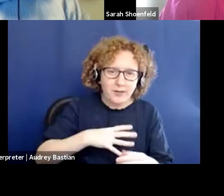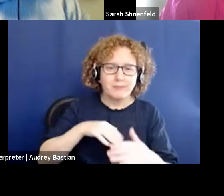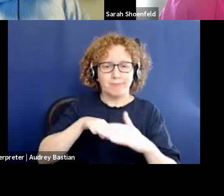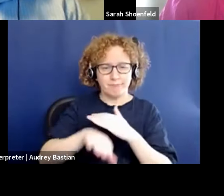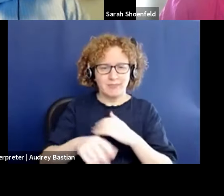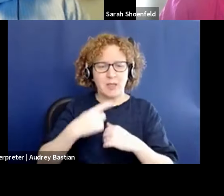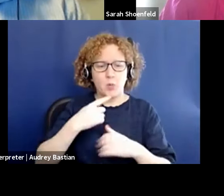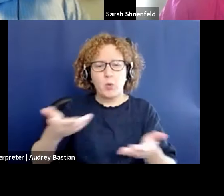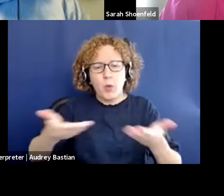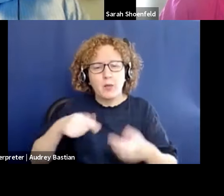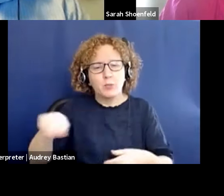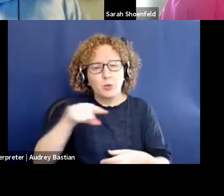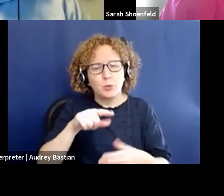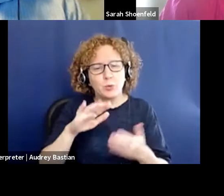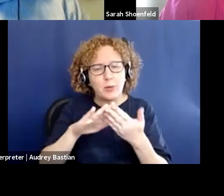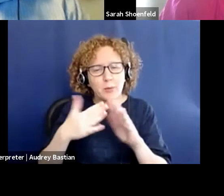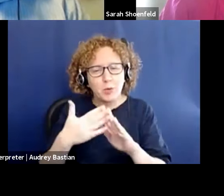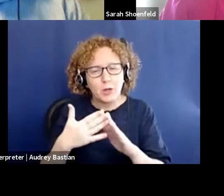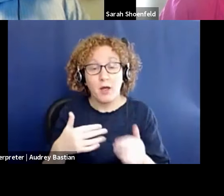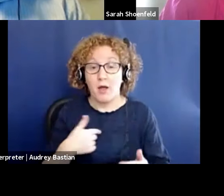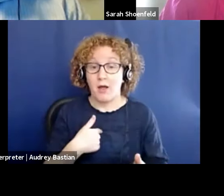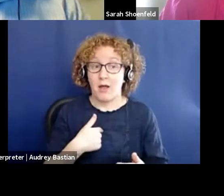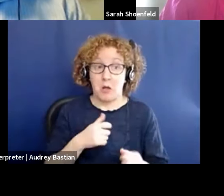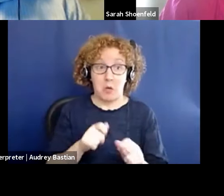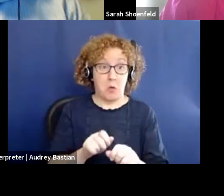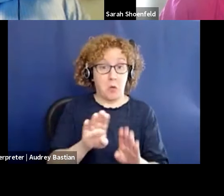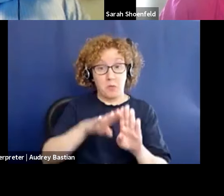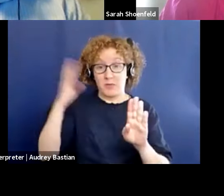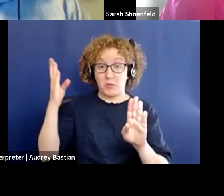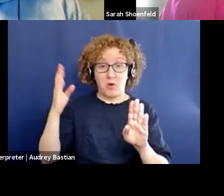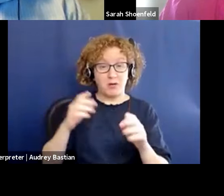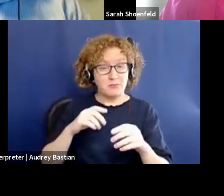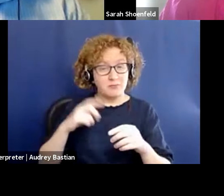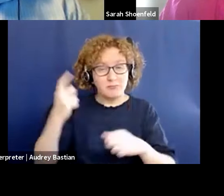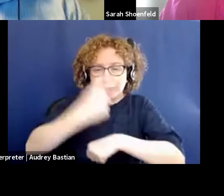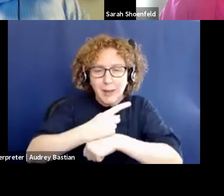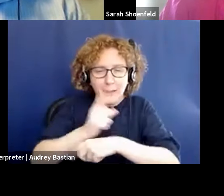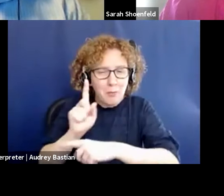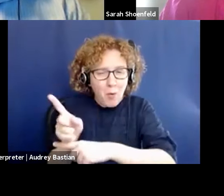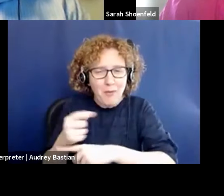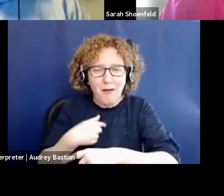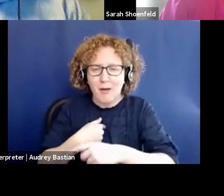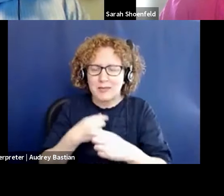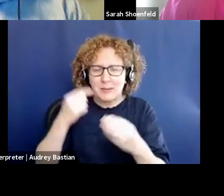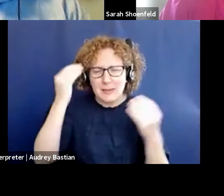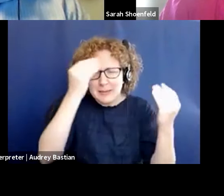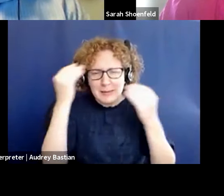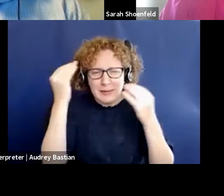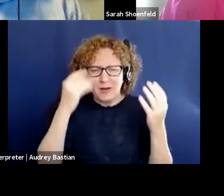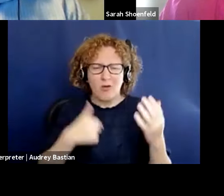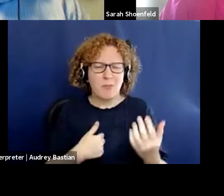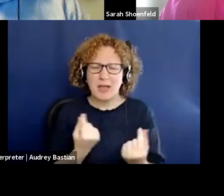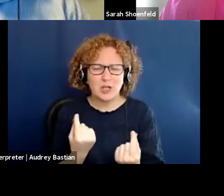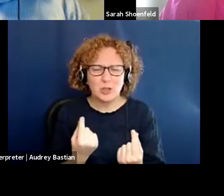to welcome you to the neighborhood. And I opened the door on the very day, in the very moment when I was debating, what am I going to